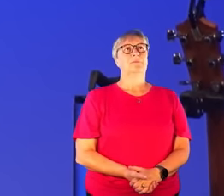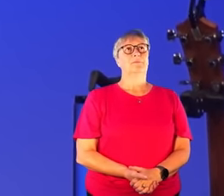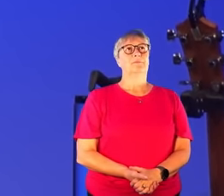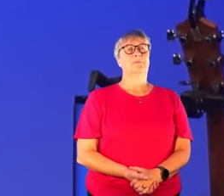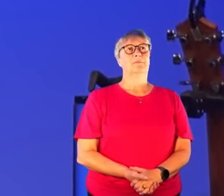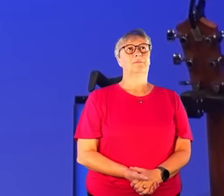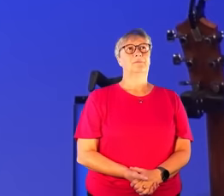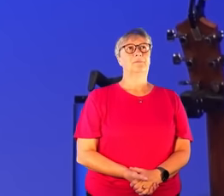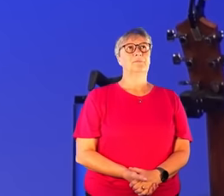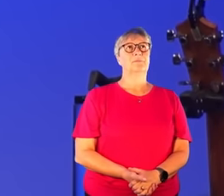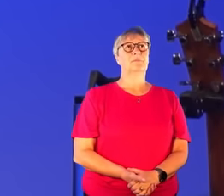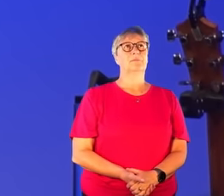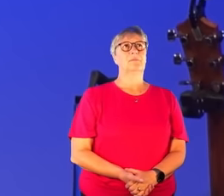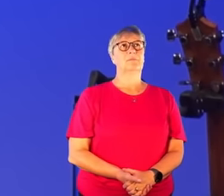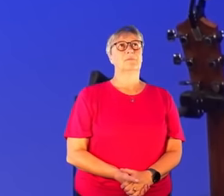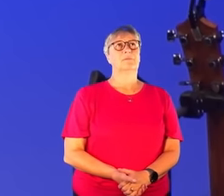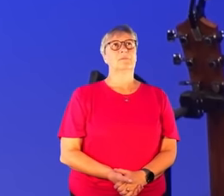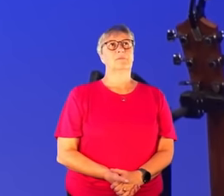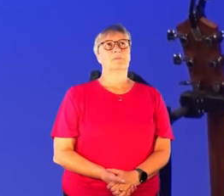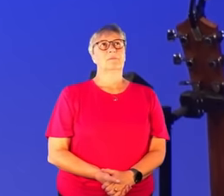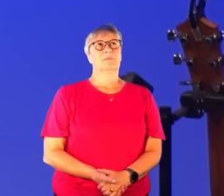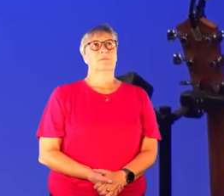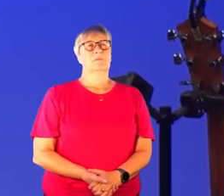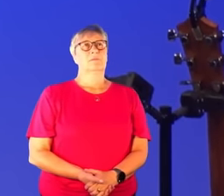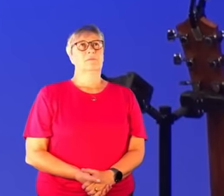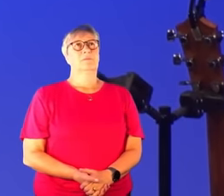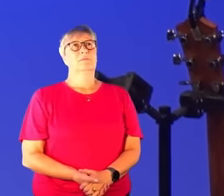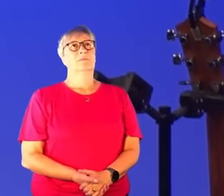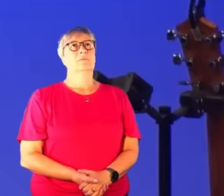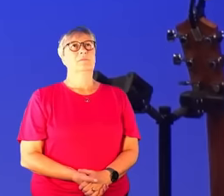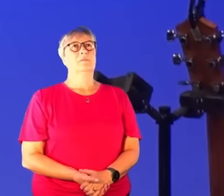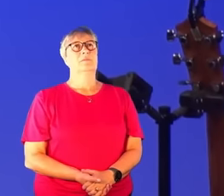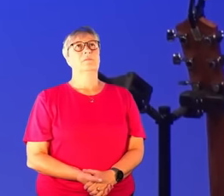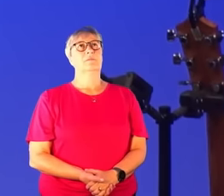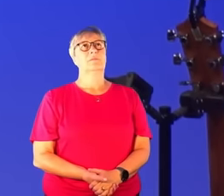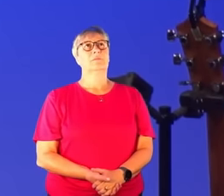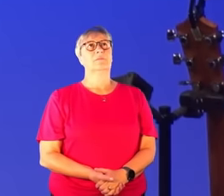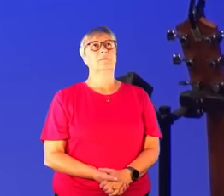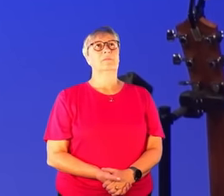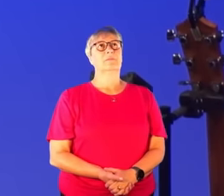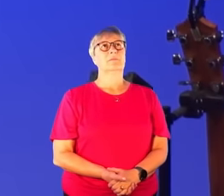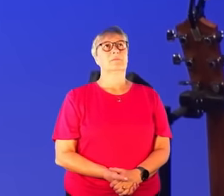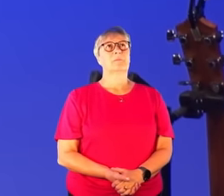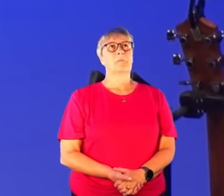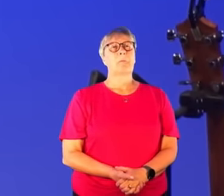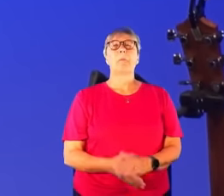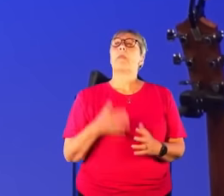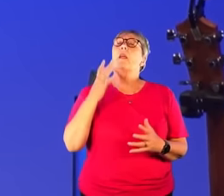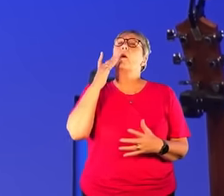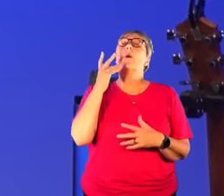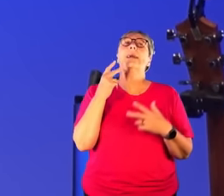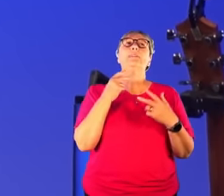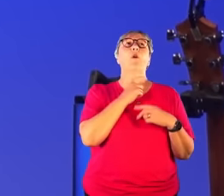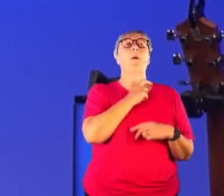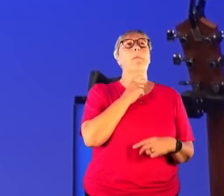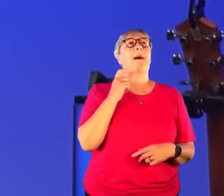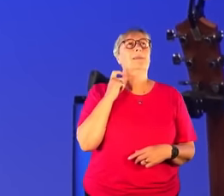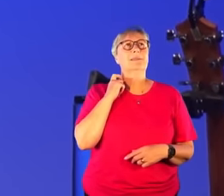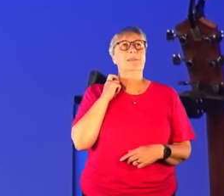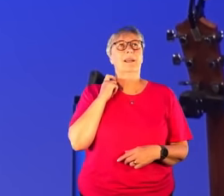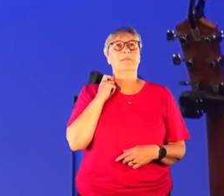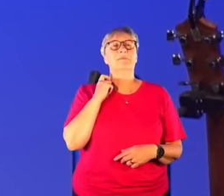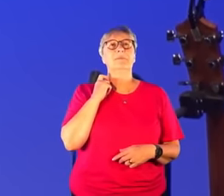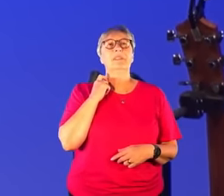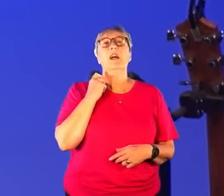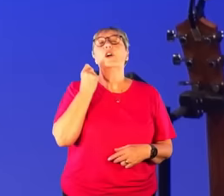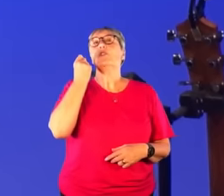And one of the things that that as a pastor you're aware of is that actually even